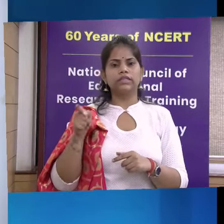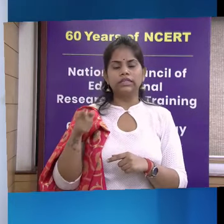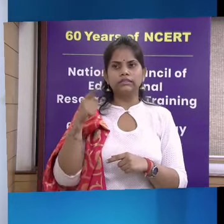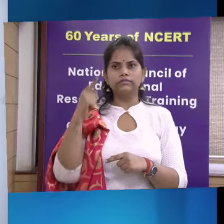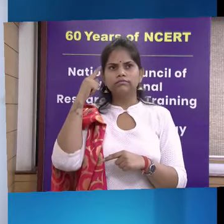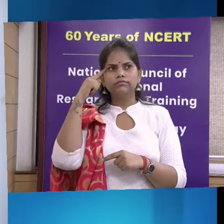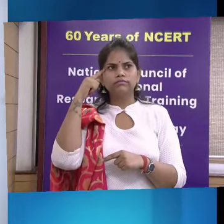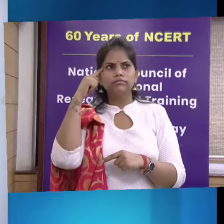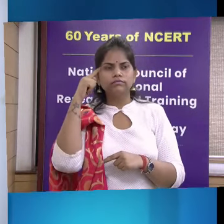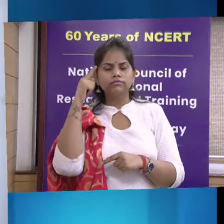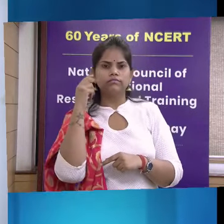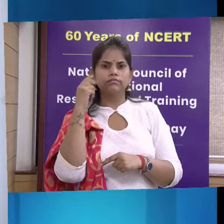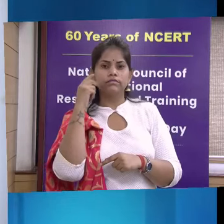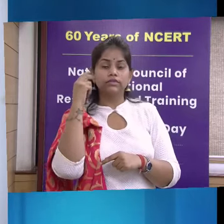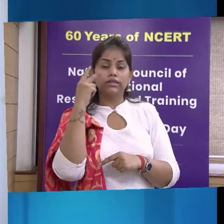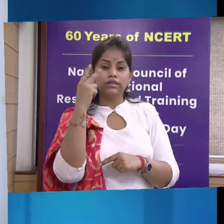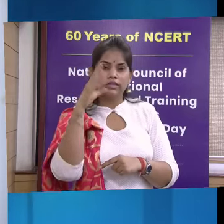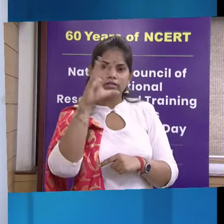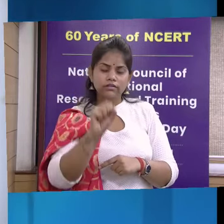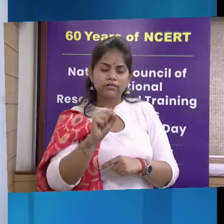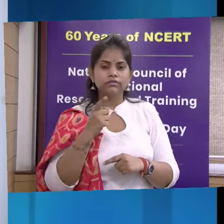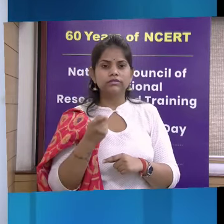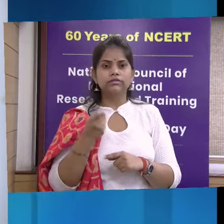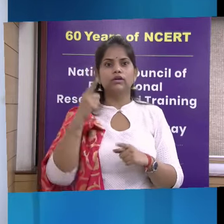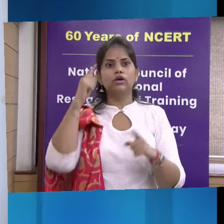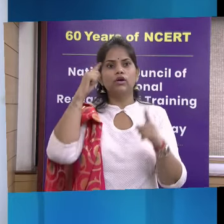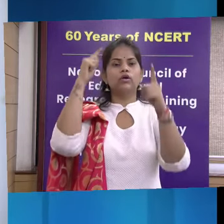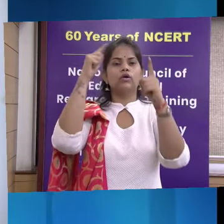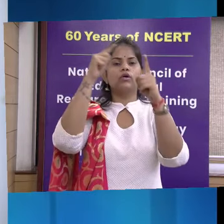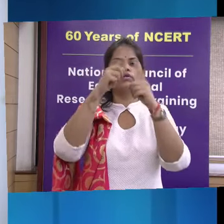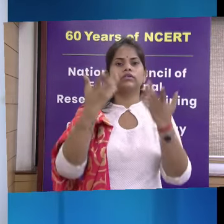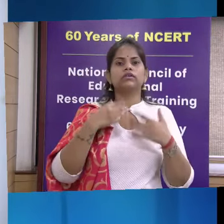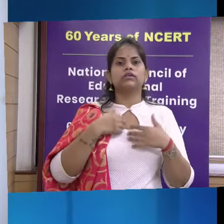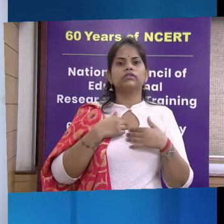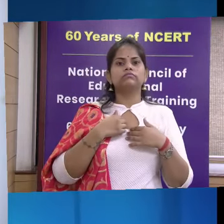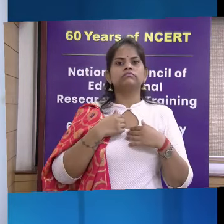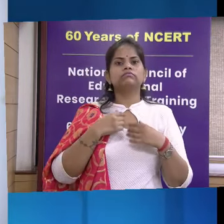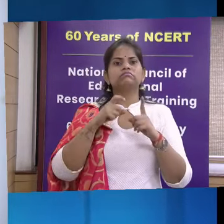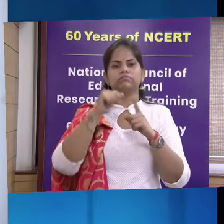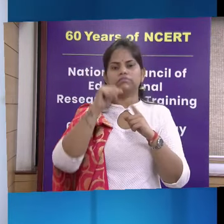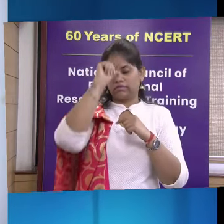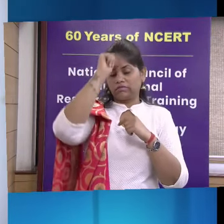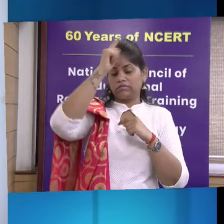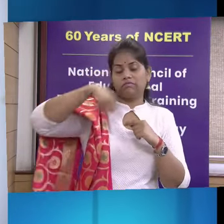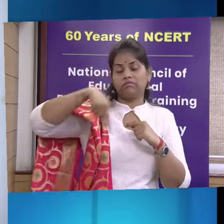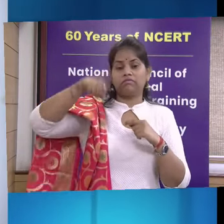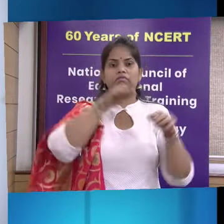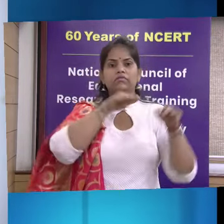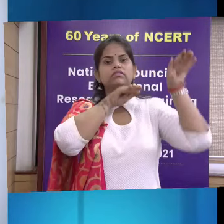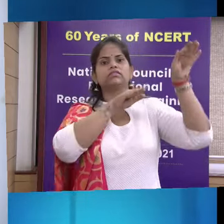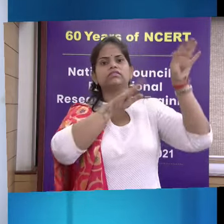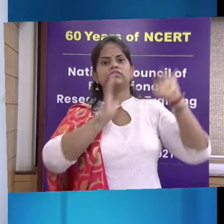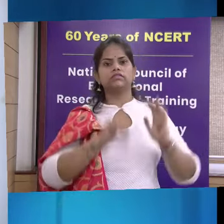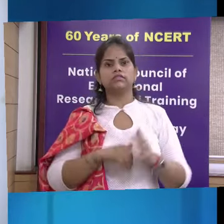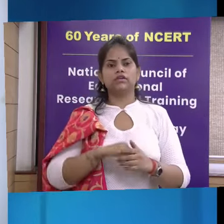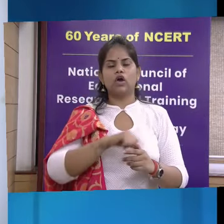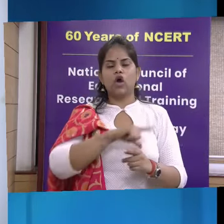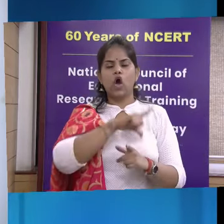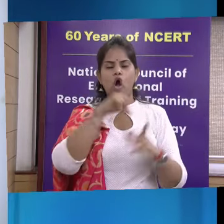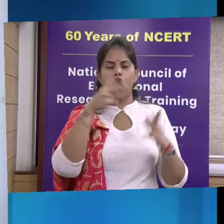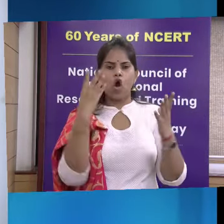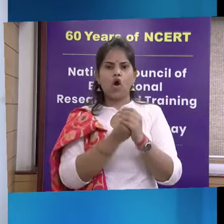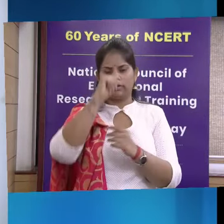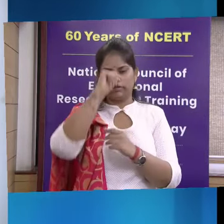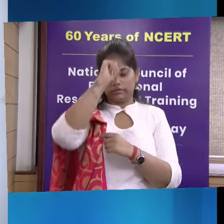of Atmanirbhar Bharat. When we talk about Make in India or Atmanirbhar Bharat, we